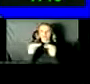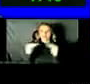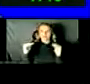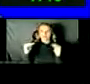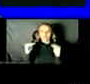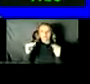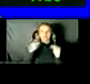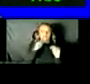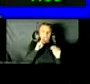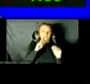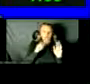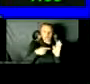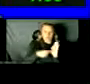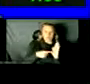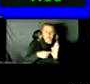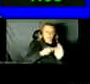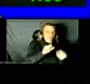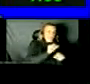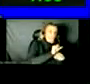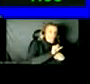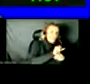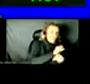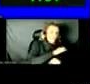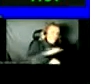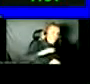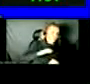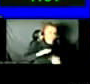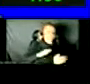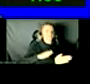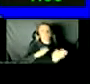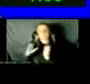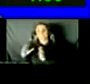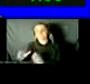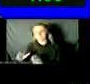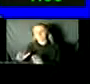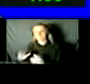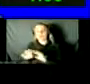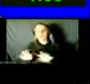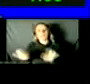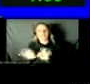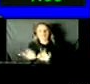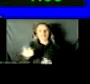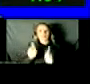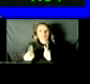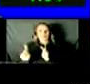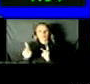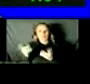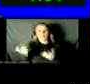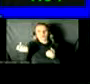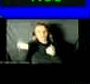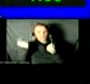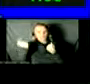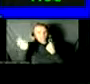of the commission. But it's important for people to know that